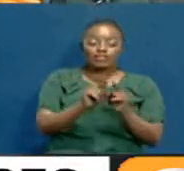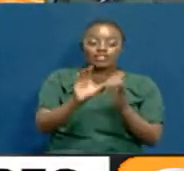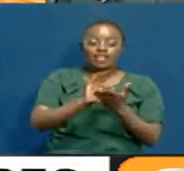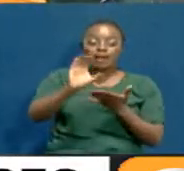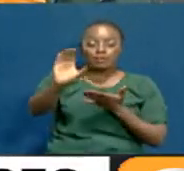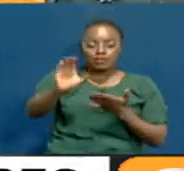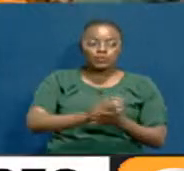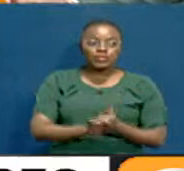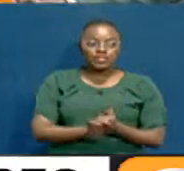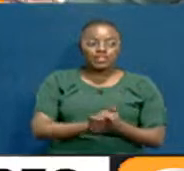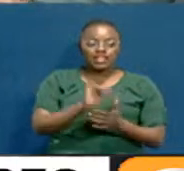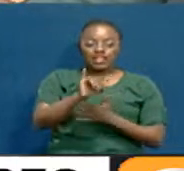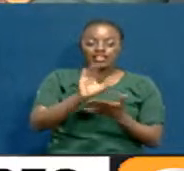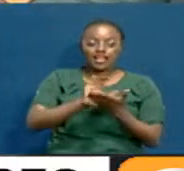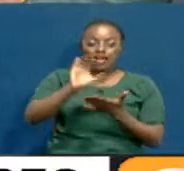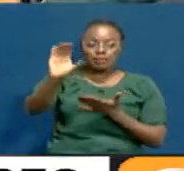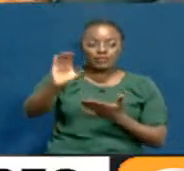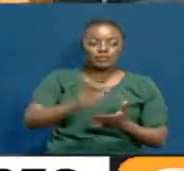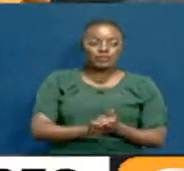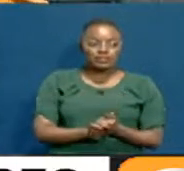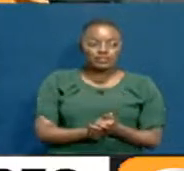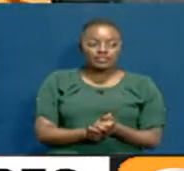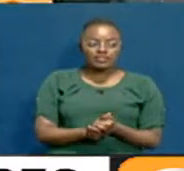capital. Okay. All right. We have to wrap it up. So